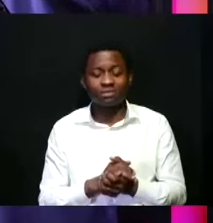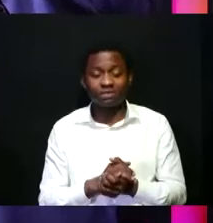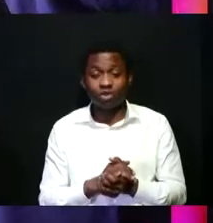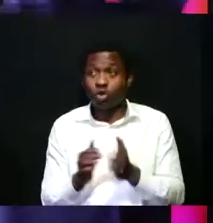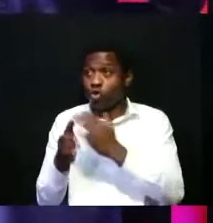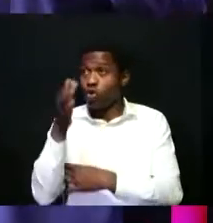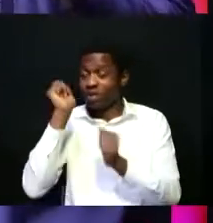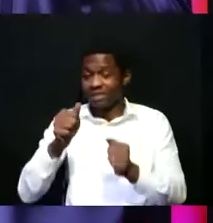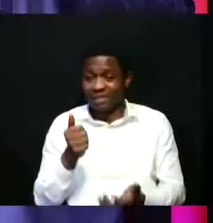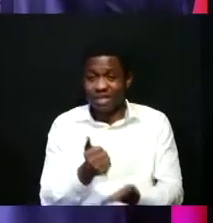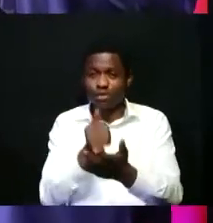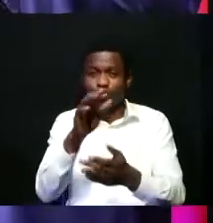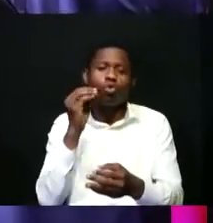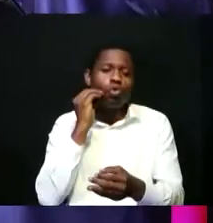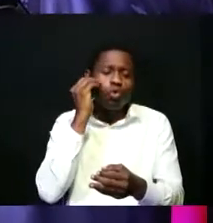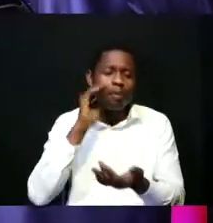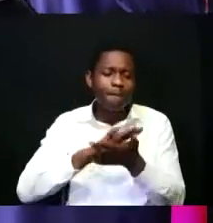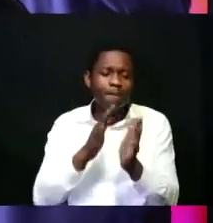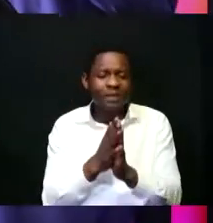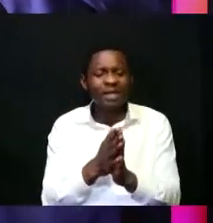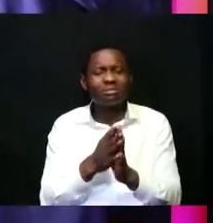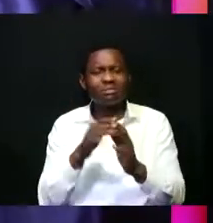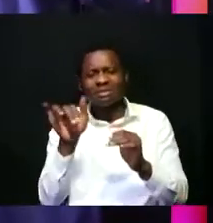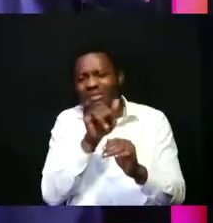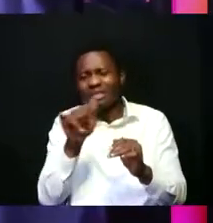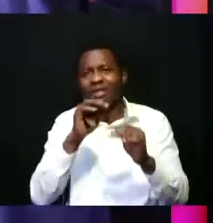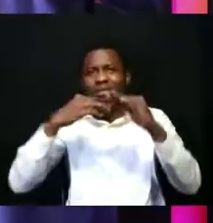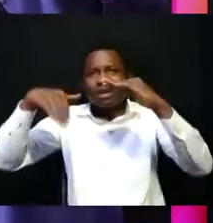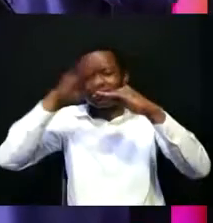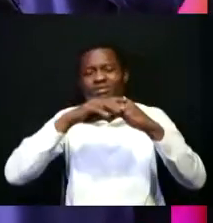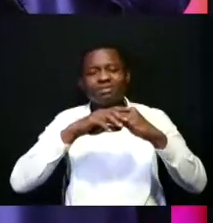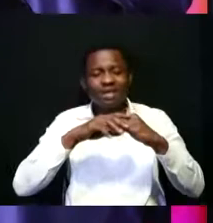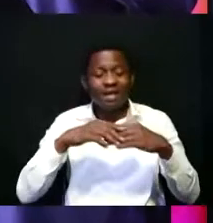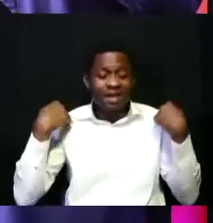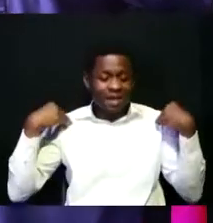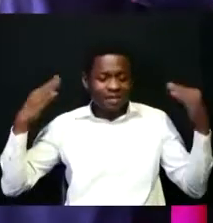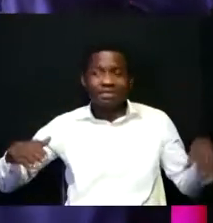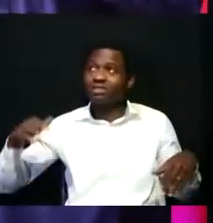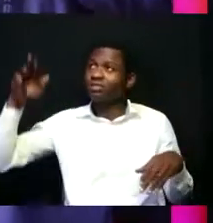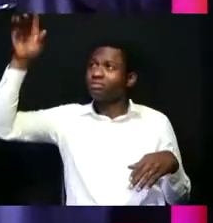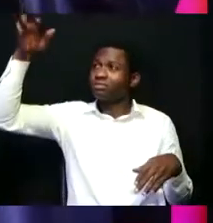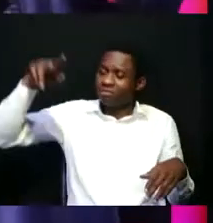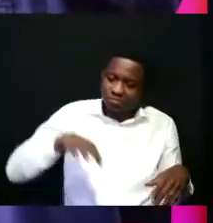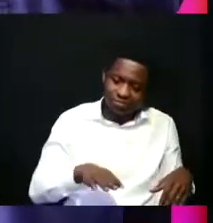heaven. So angels can be descending and ascending in your home.